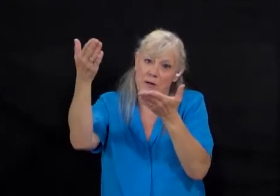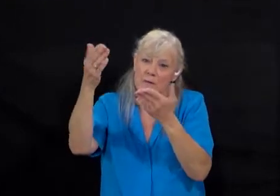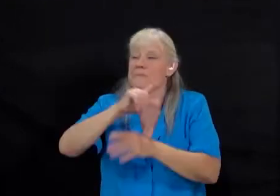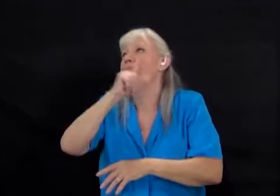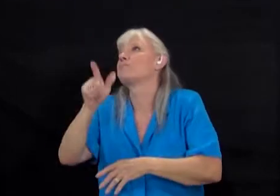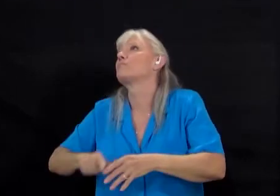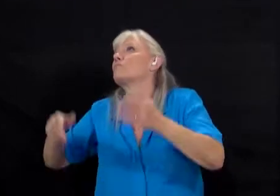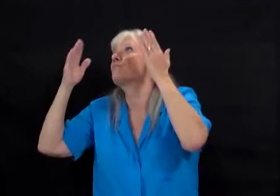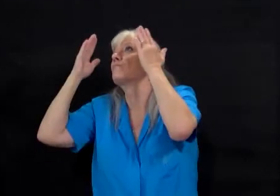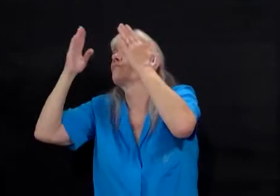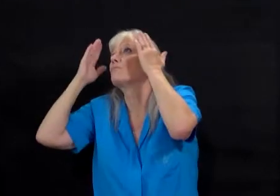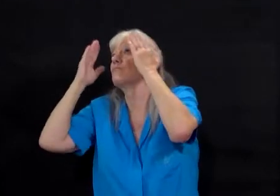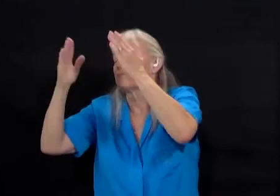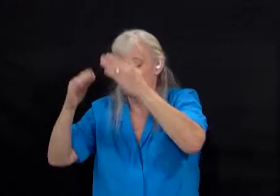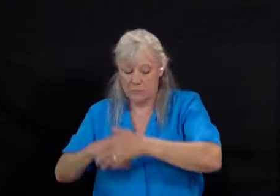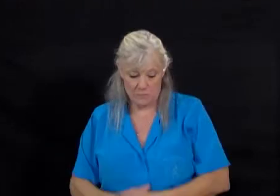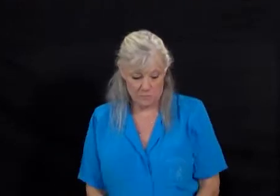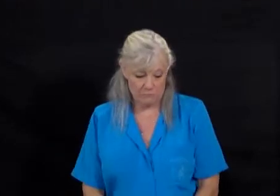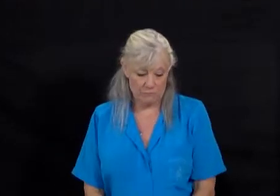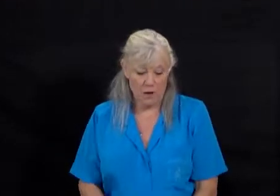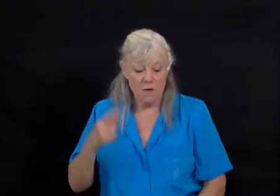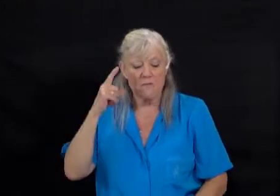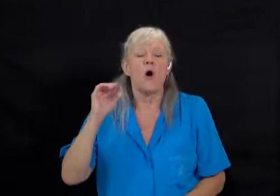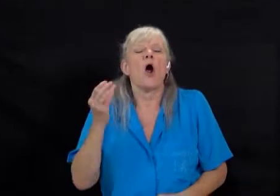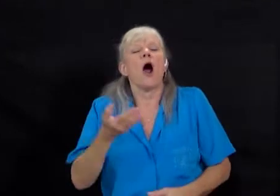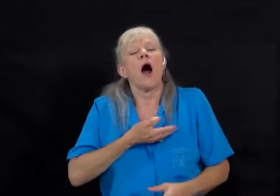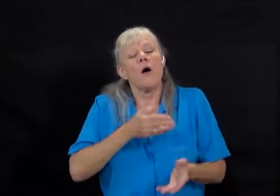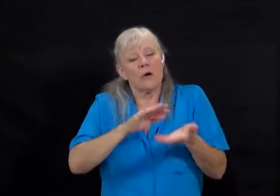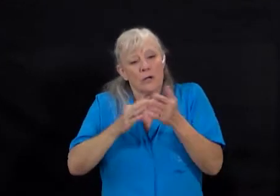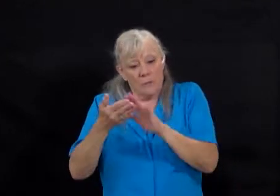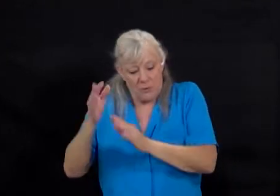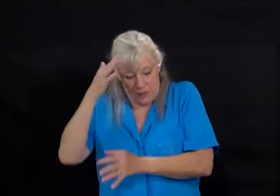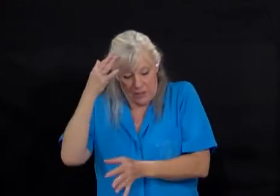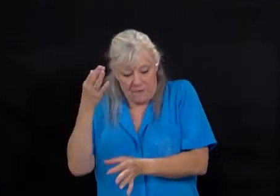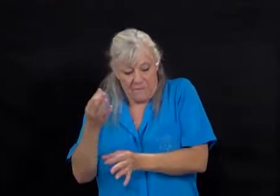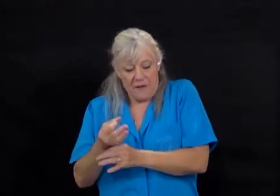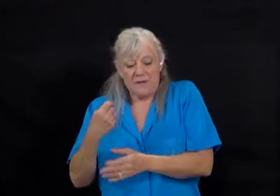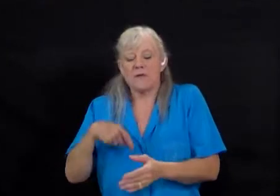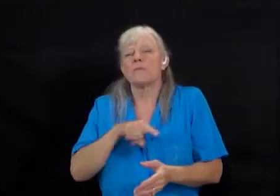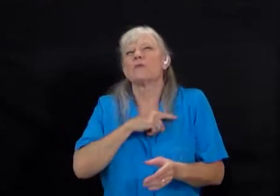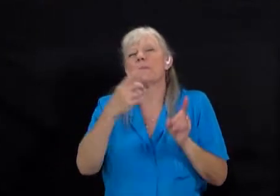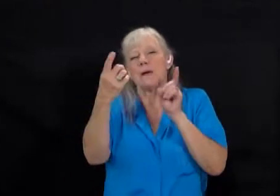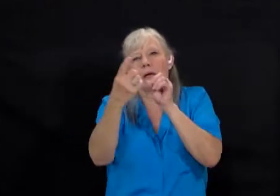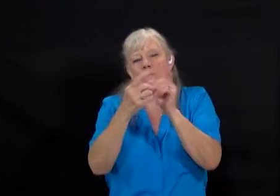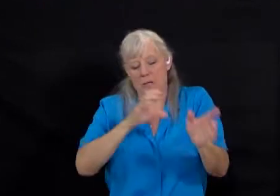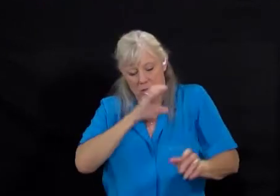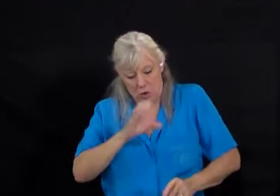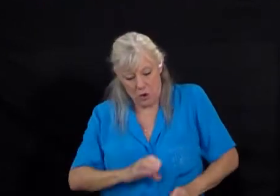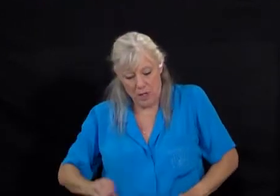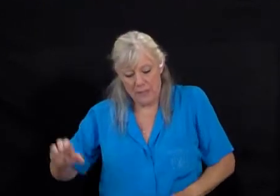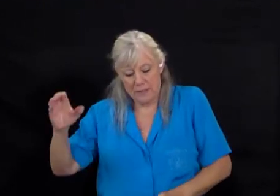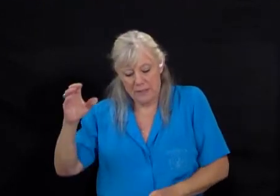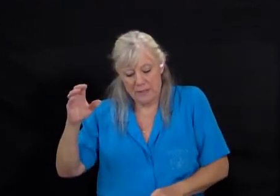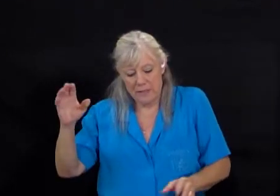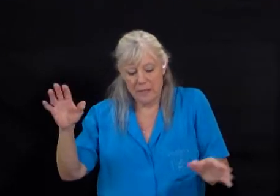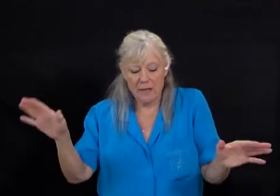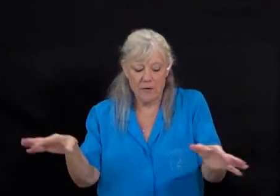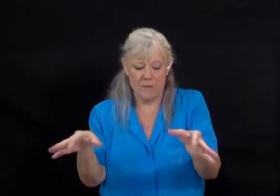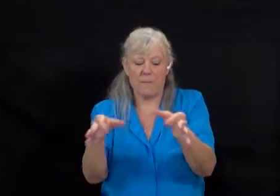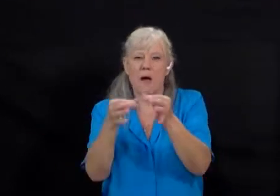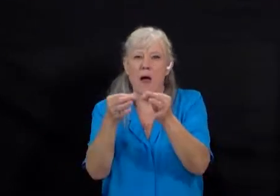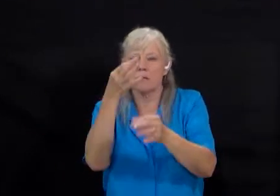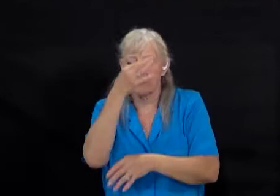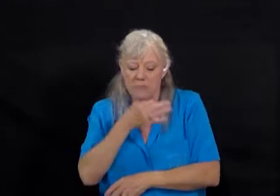hear our prayers. For our community of faith, that we may encounter Christ in our Eucharistic assembly, in